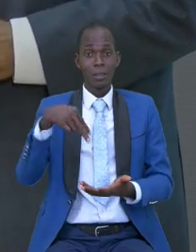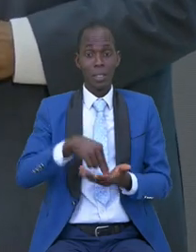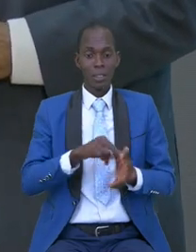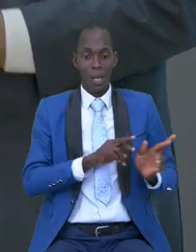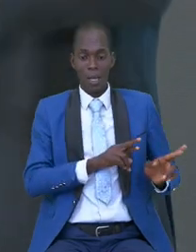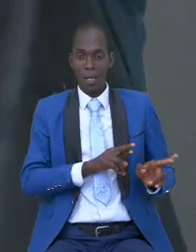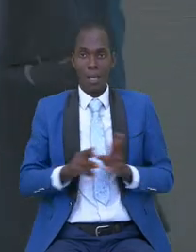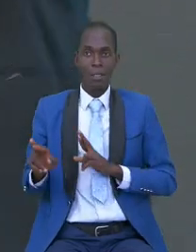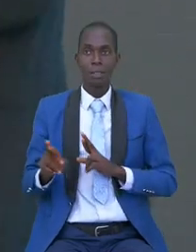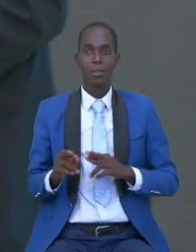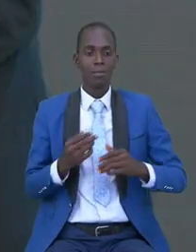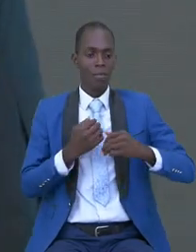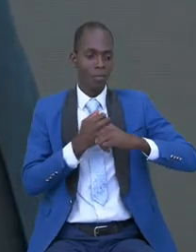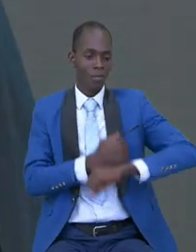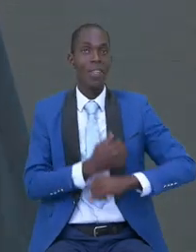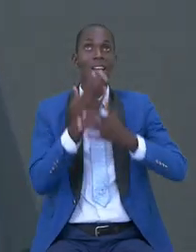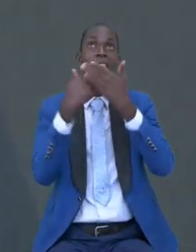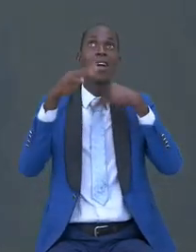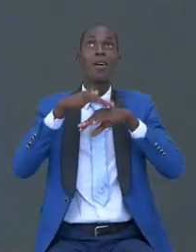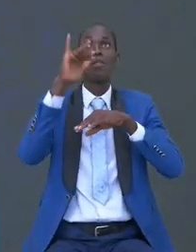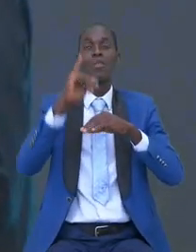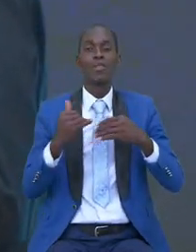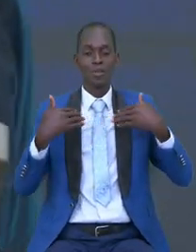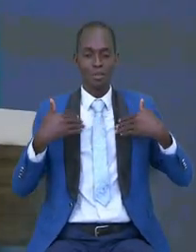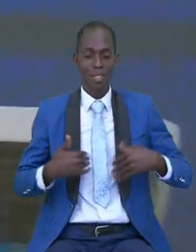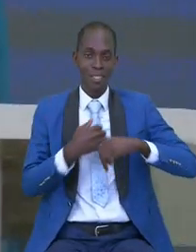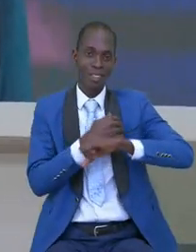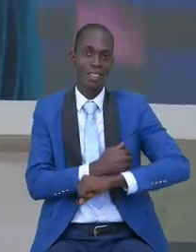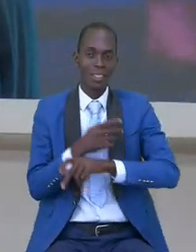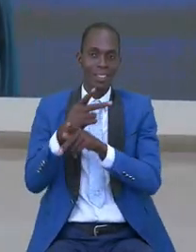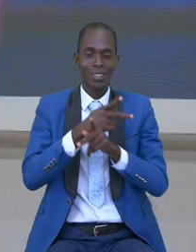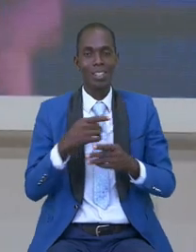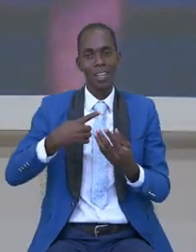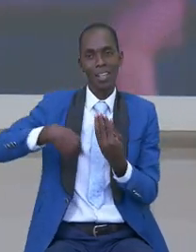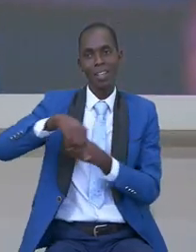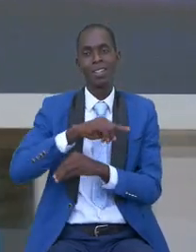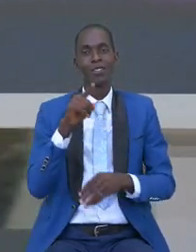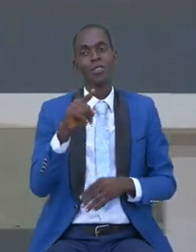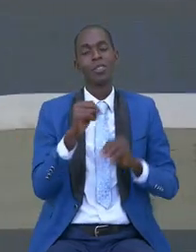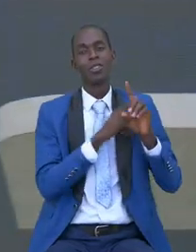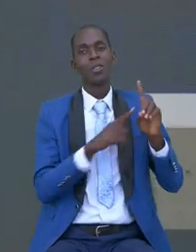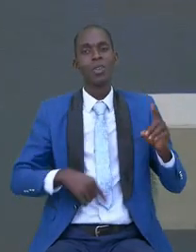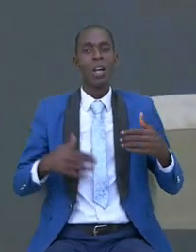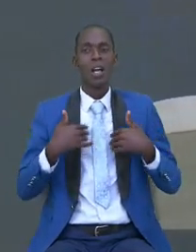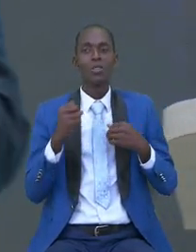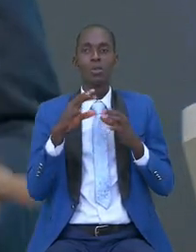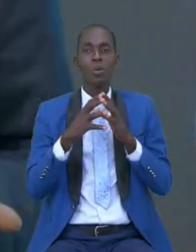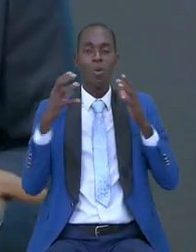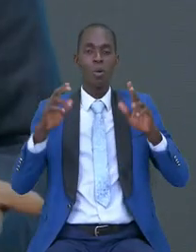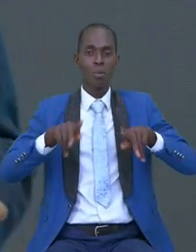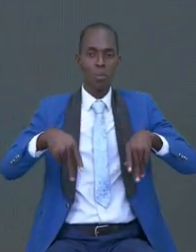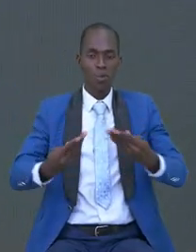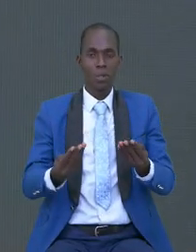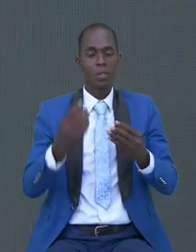heavenly bodyguard around you. Yeah. The Lord has so provided for his own, so